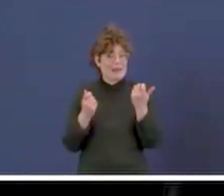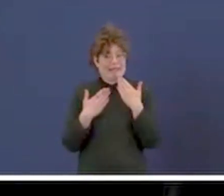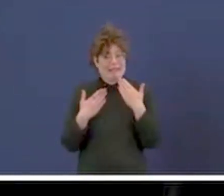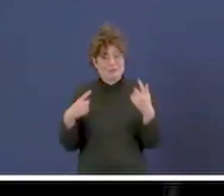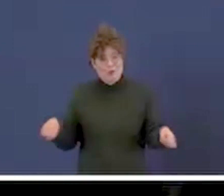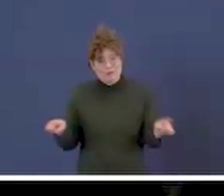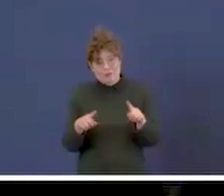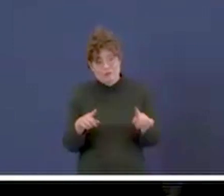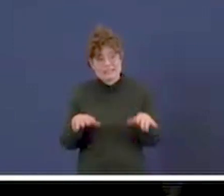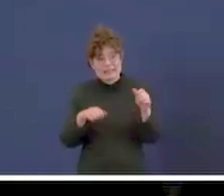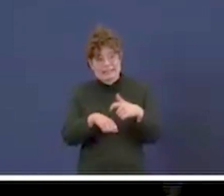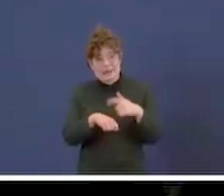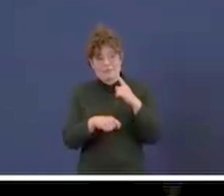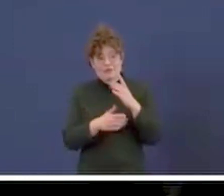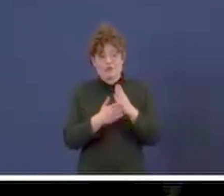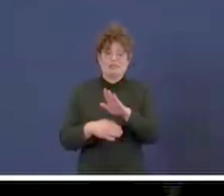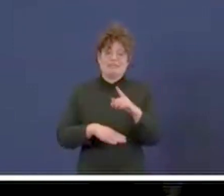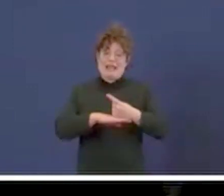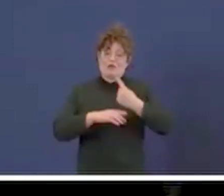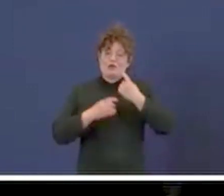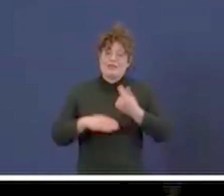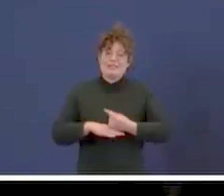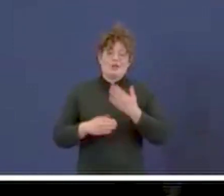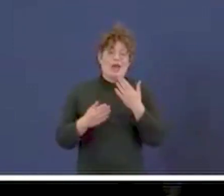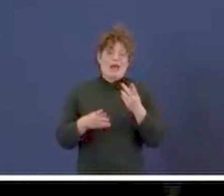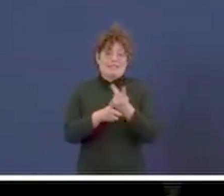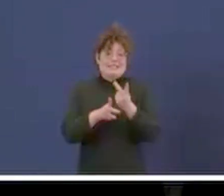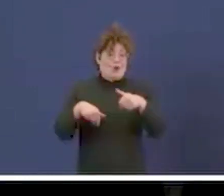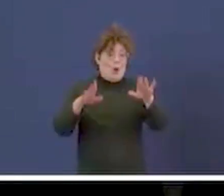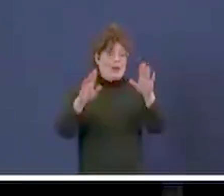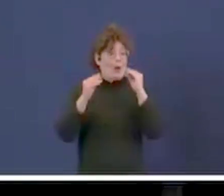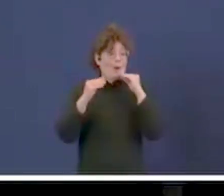to all of you for taking the time out of your day for this. All right, be safe on the way home.